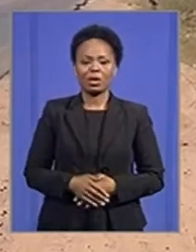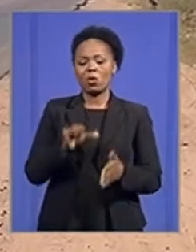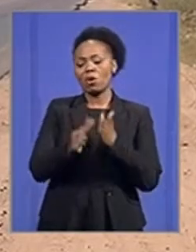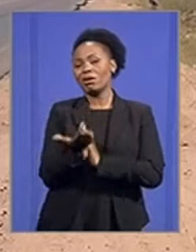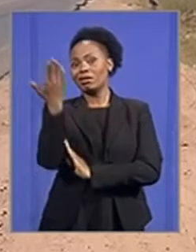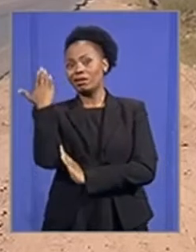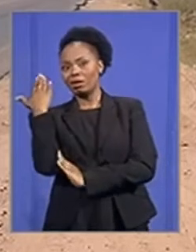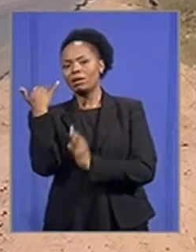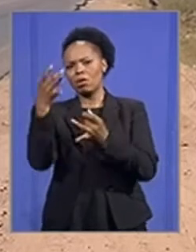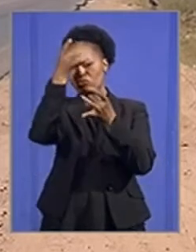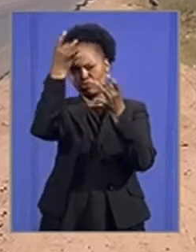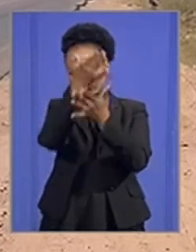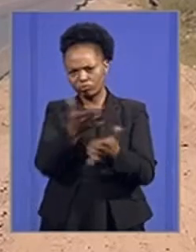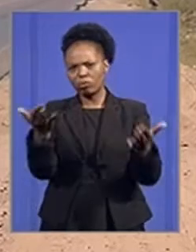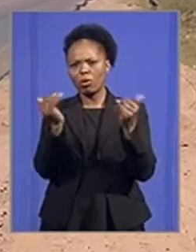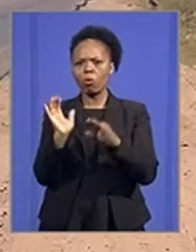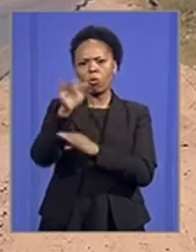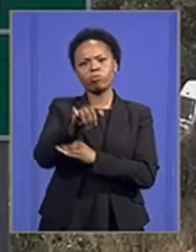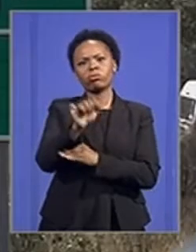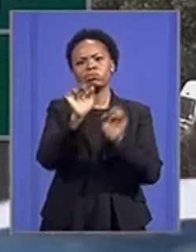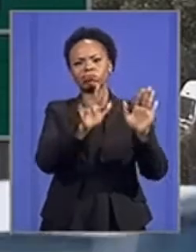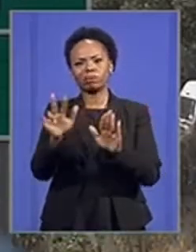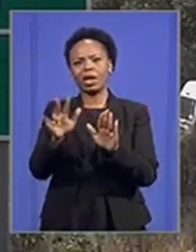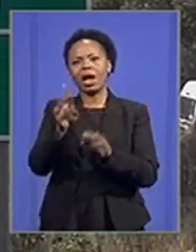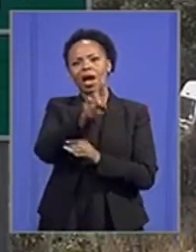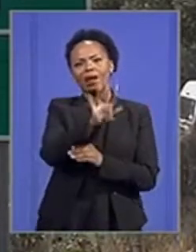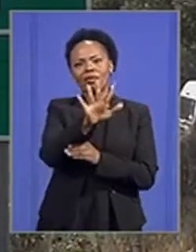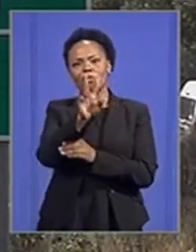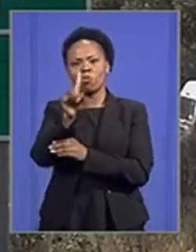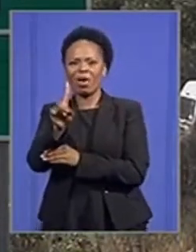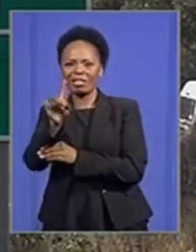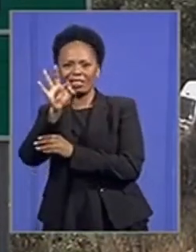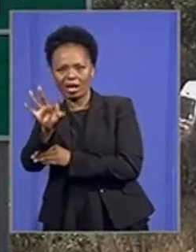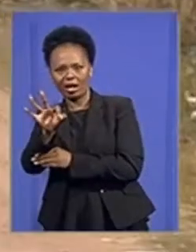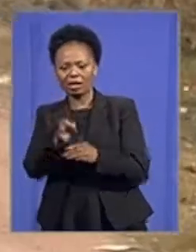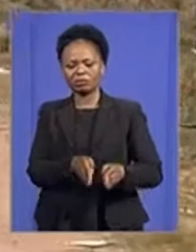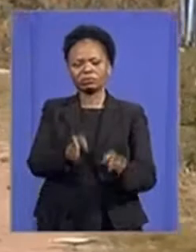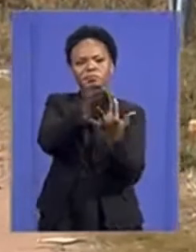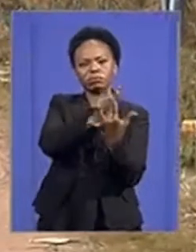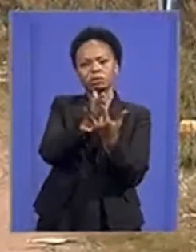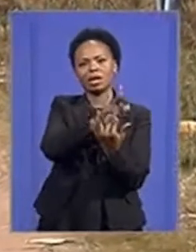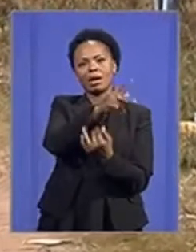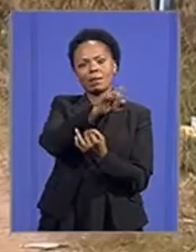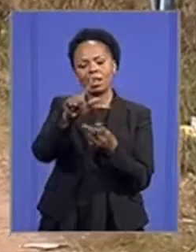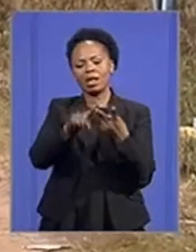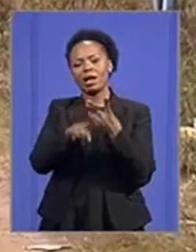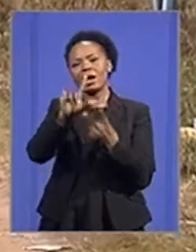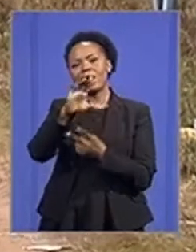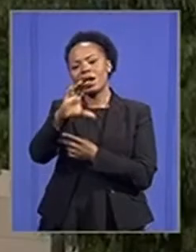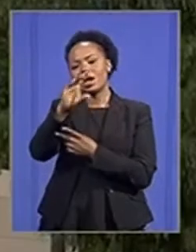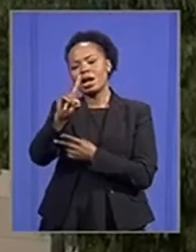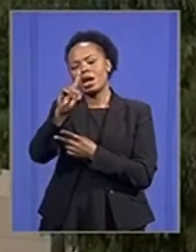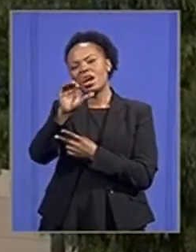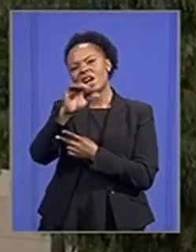go begilwe ditiragalo di feta 8 mo mmileng wa R513 magareng ga Camille Drift le Cullinan. Go begwa